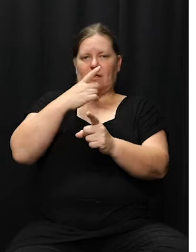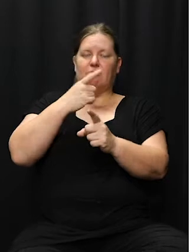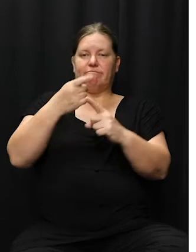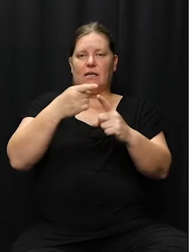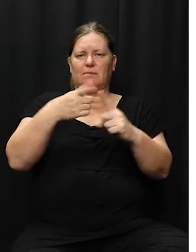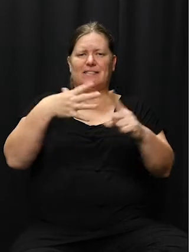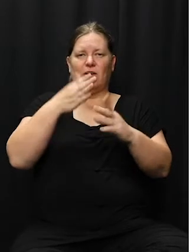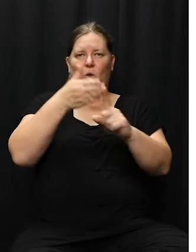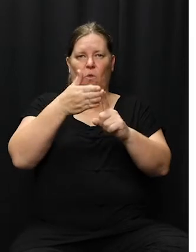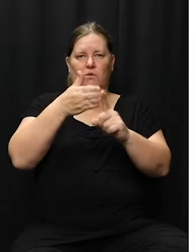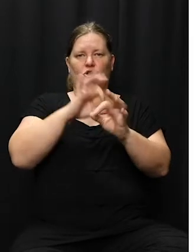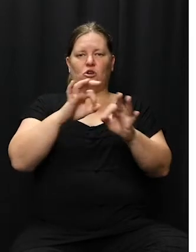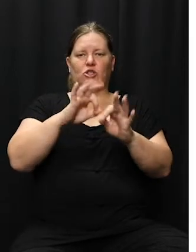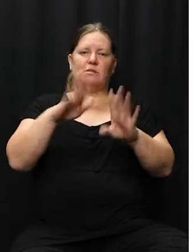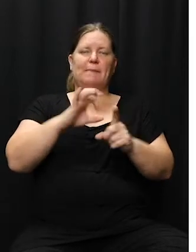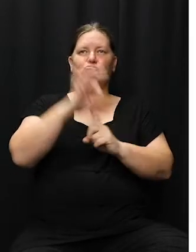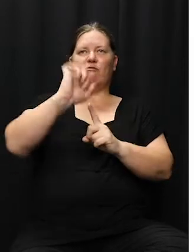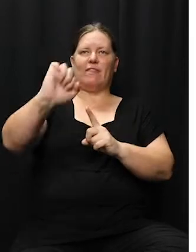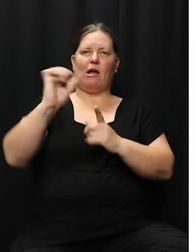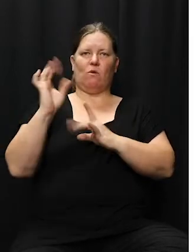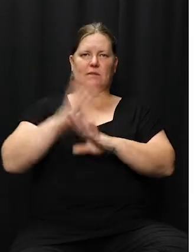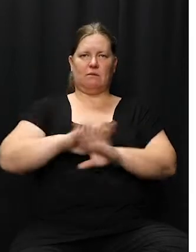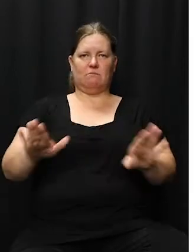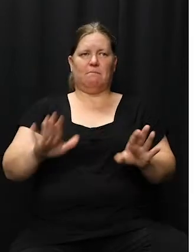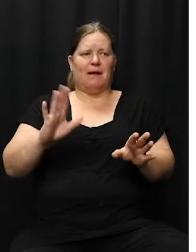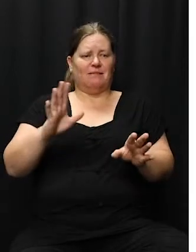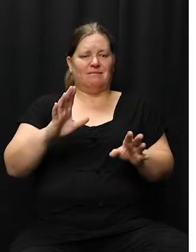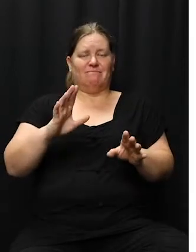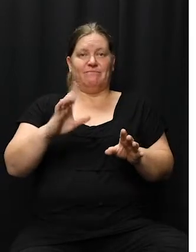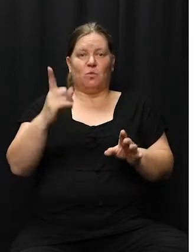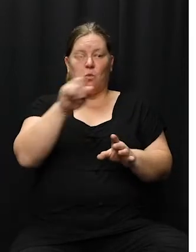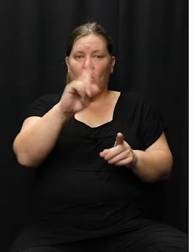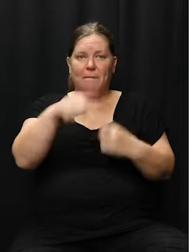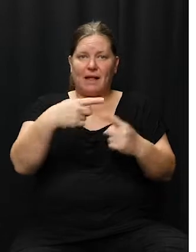skills. So you need specific skills. Not